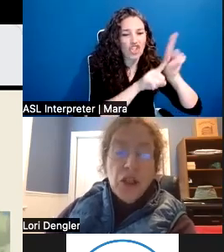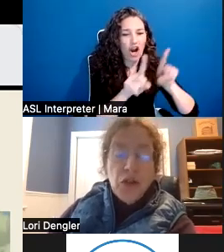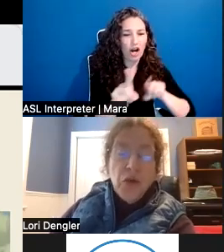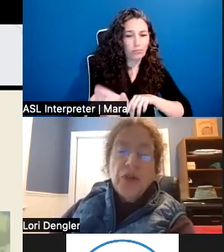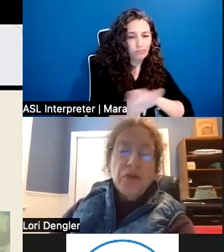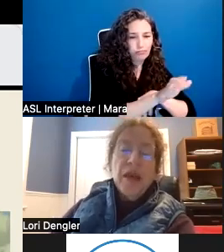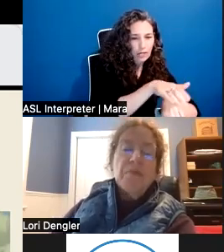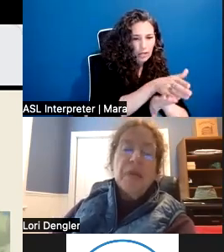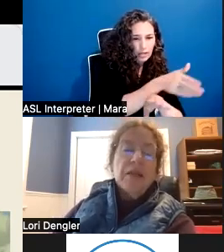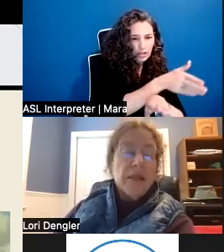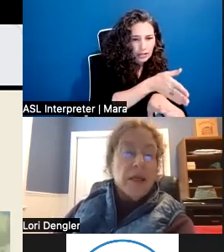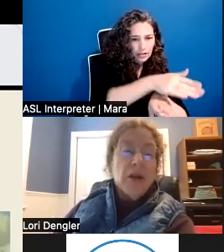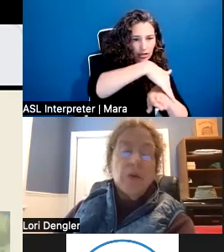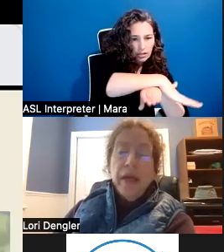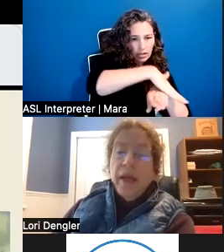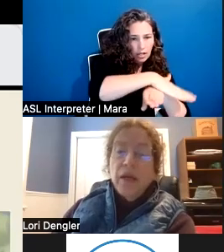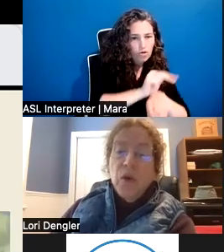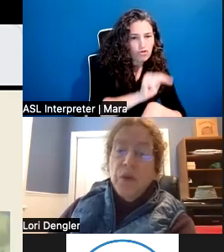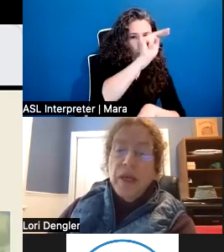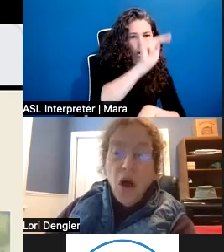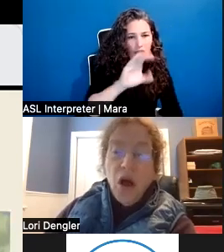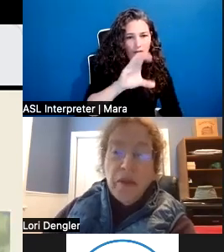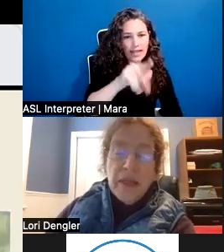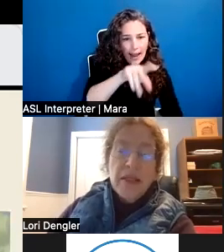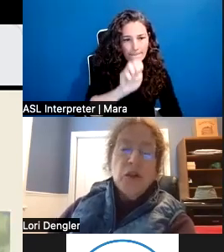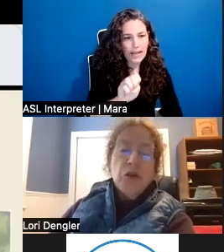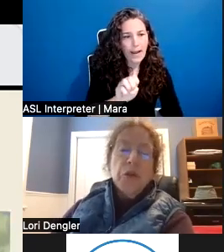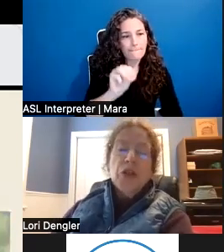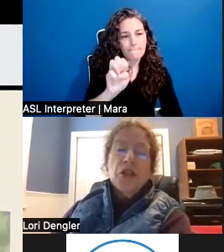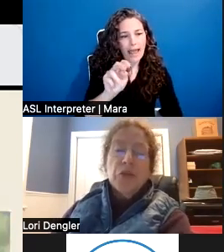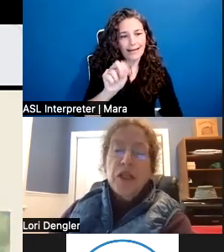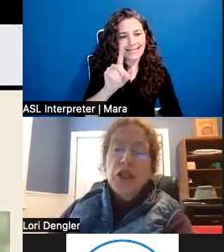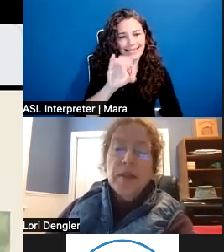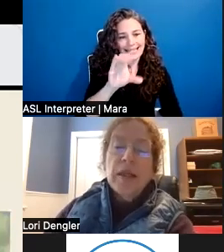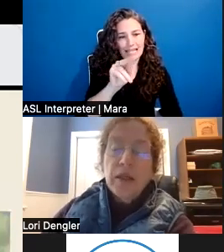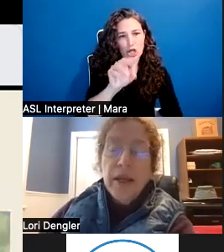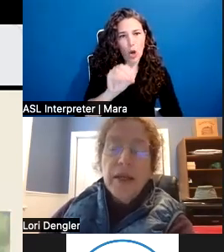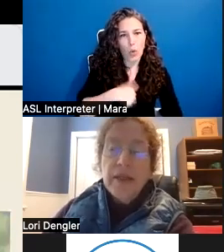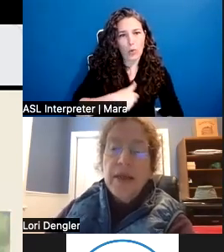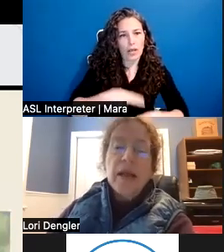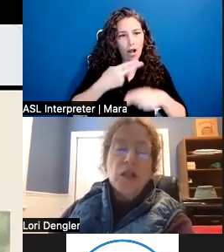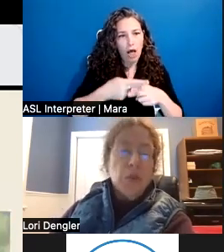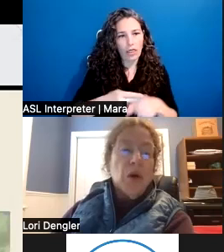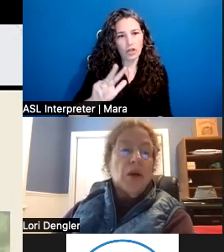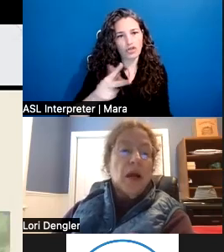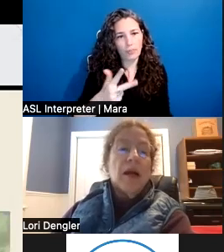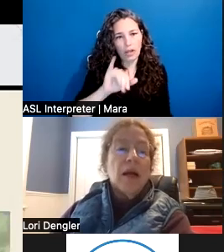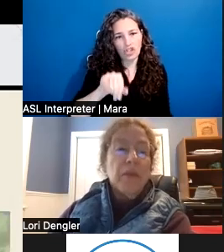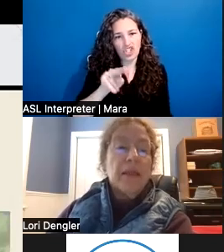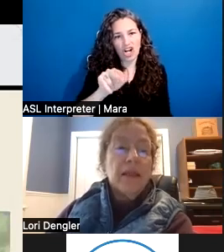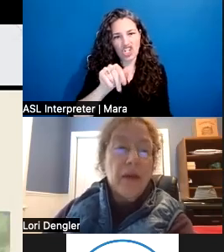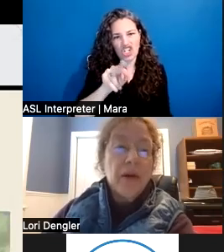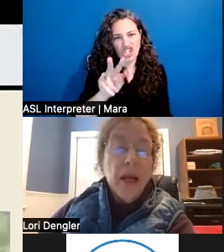coast, just north of Cape Mendocino, in what we call the Mendocino Triple Junction region, and I'll get into that some more